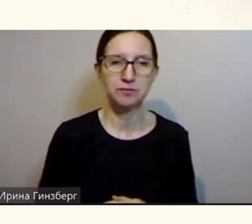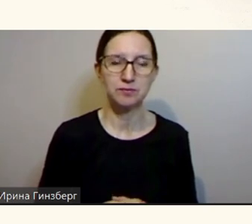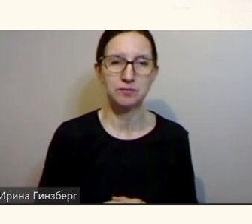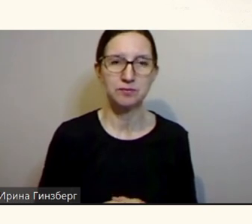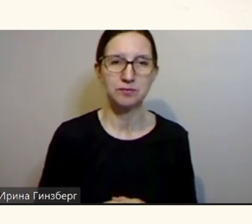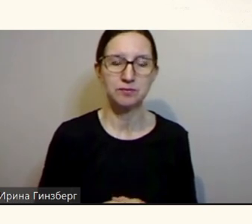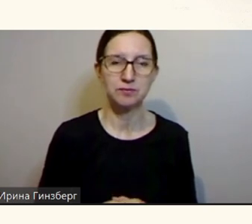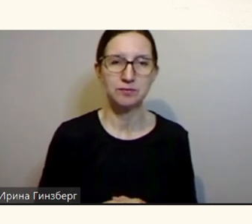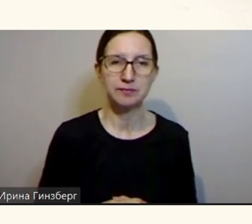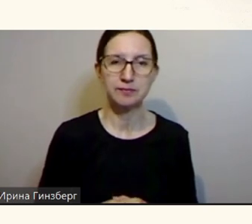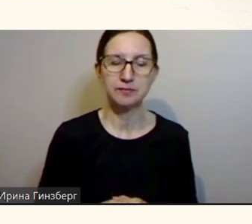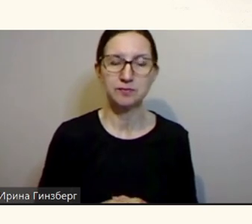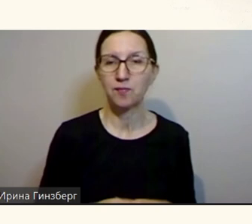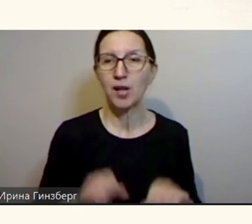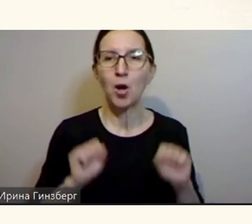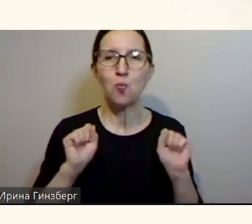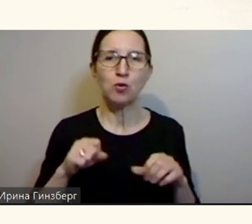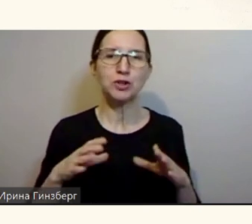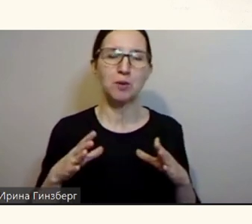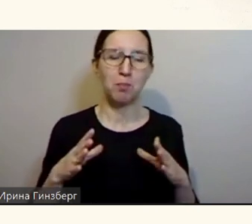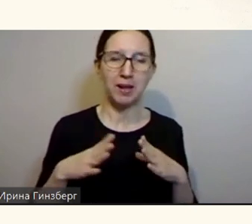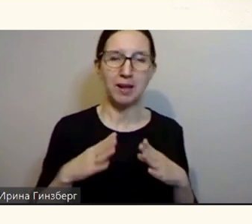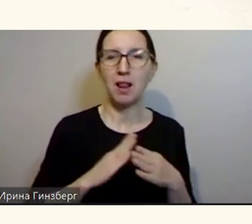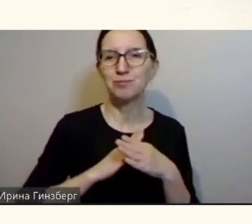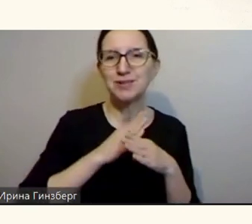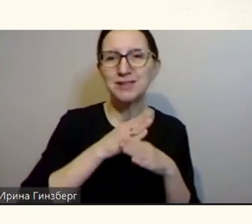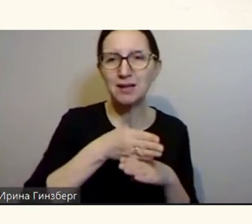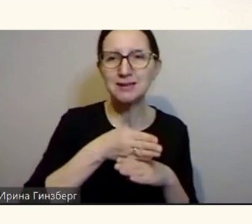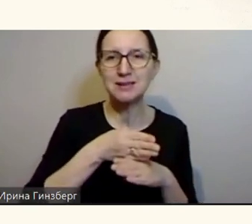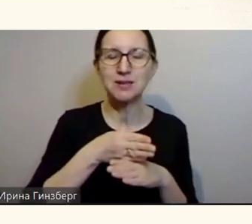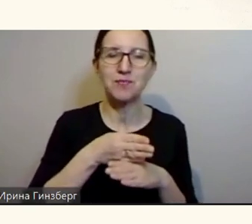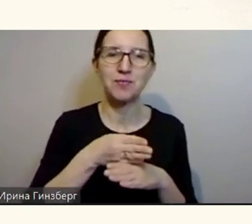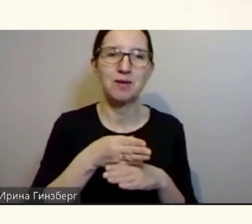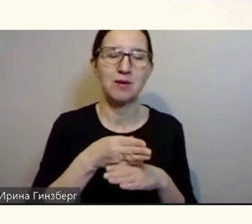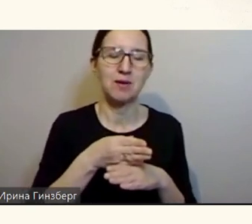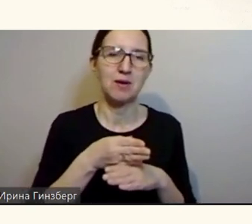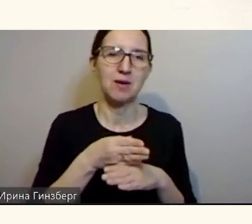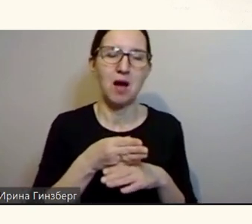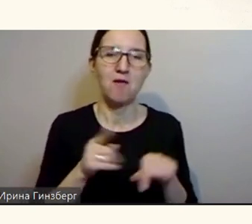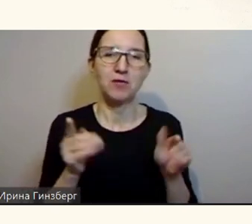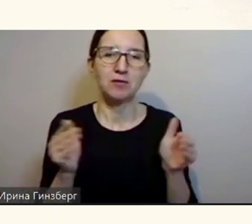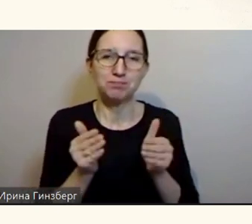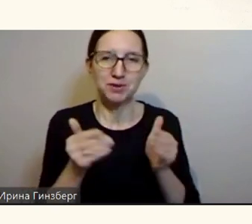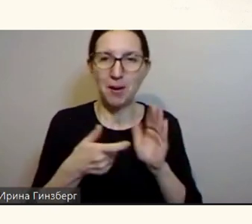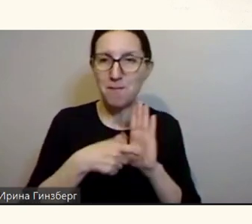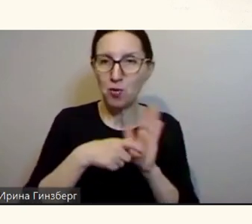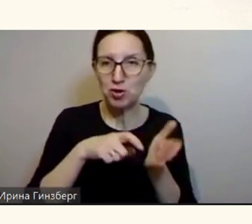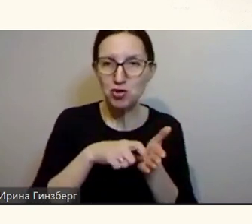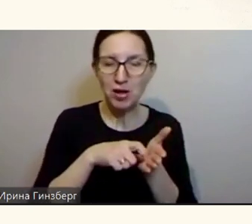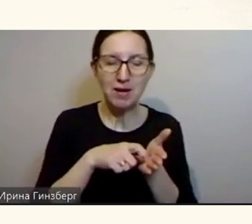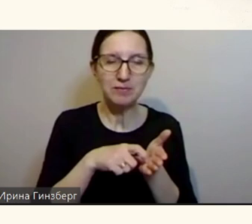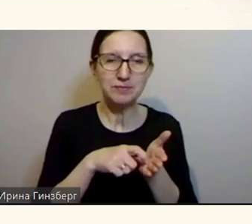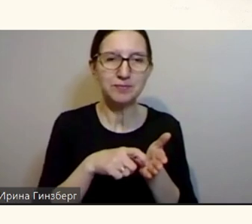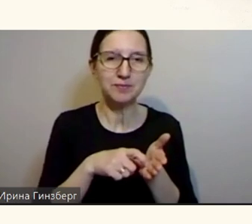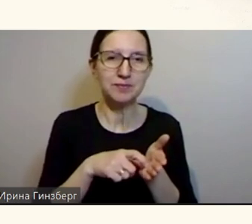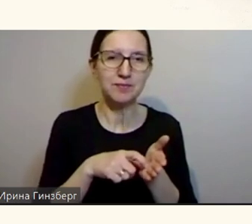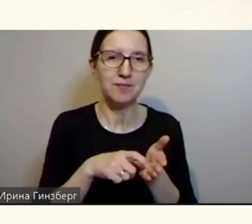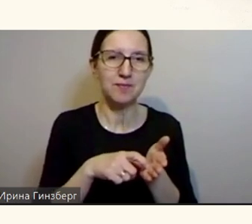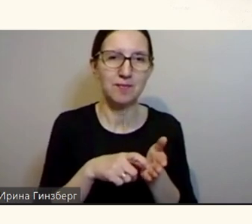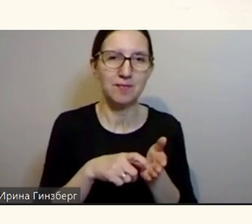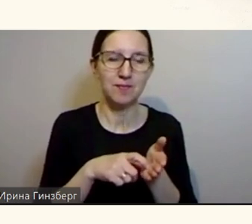chapel-like galleries and see different pieces. This is how we solved, this is a gallery. This is how we solved